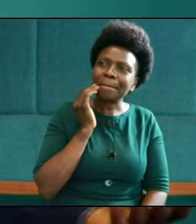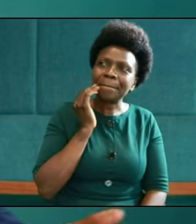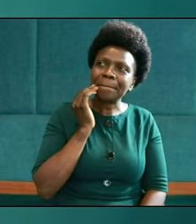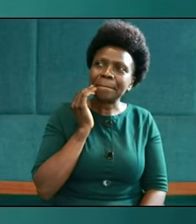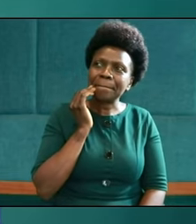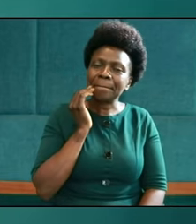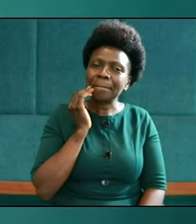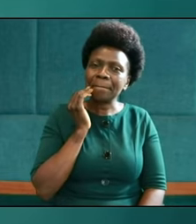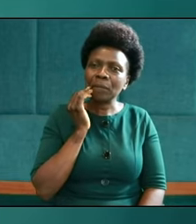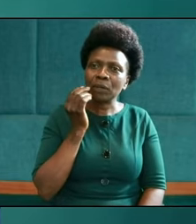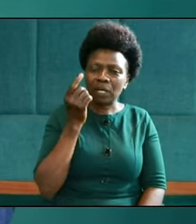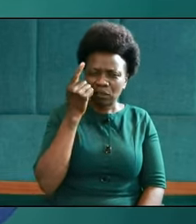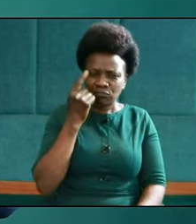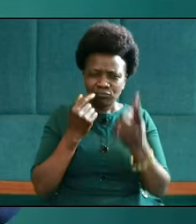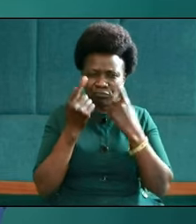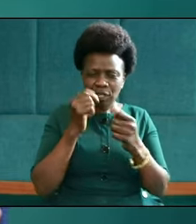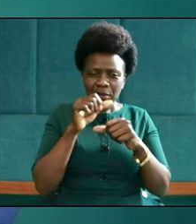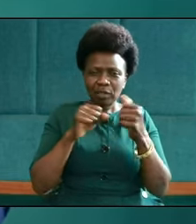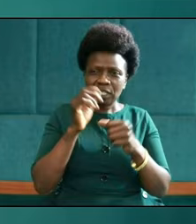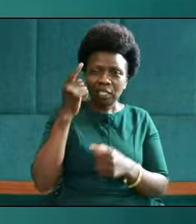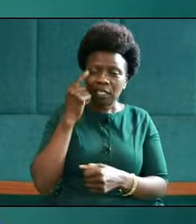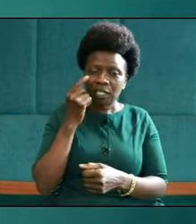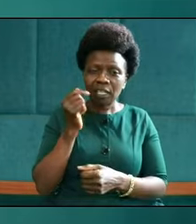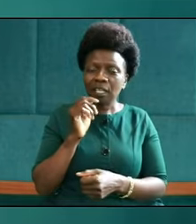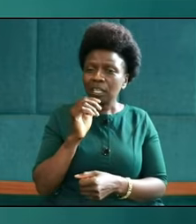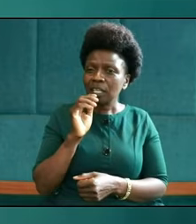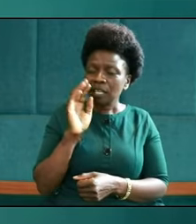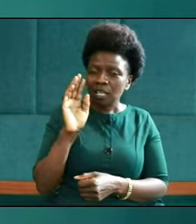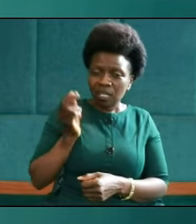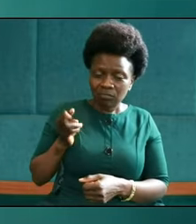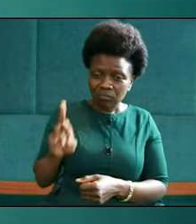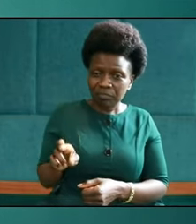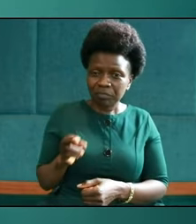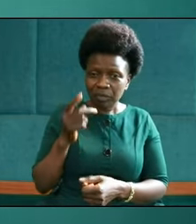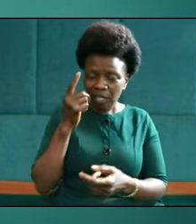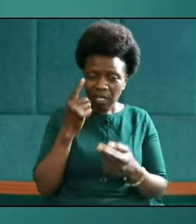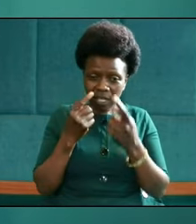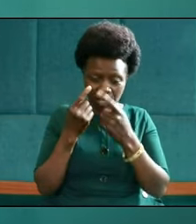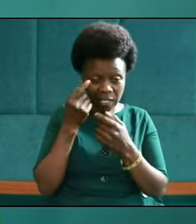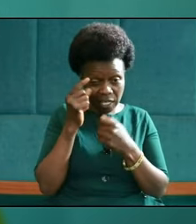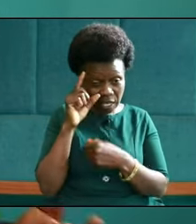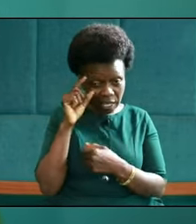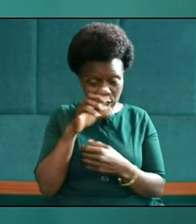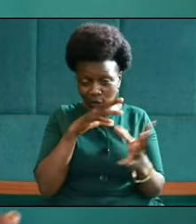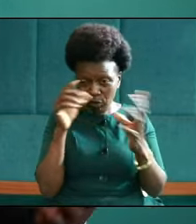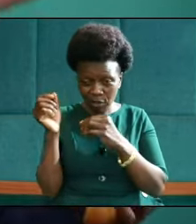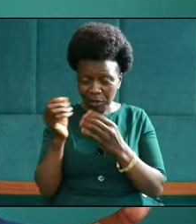to cry about her eyes, that my eyes are going, what is the problem? Can you take me to the hospital?